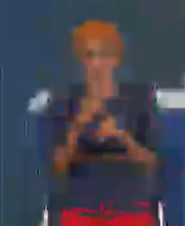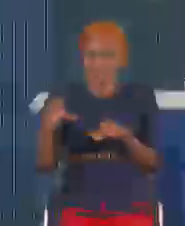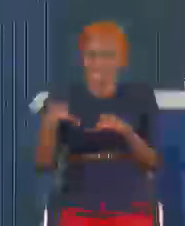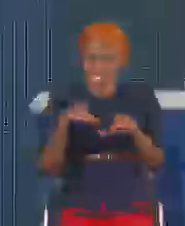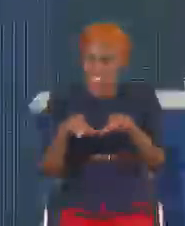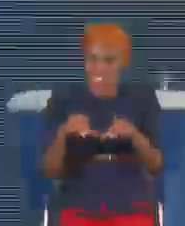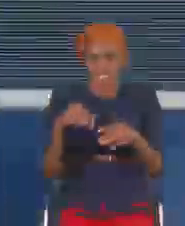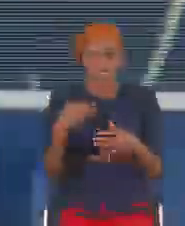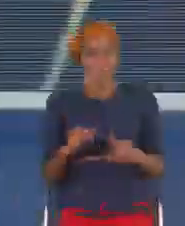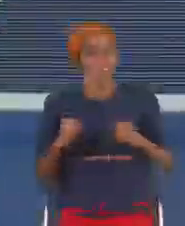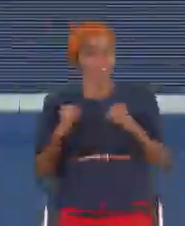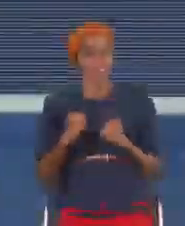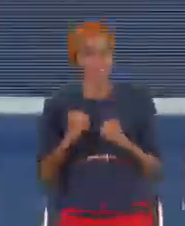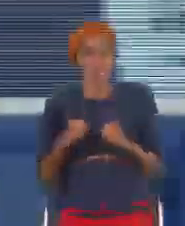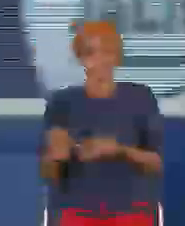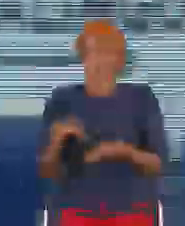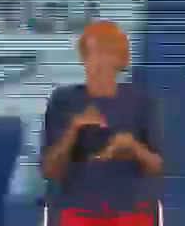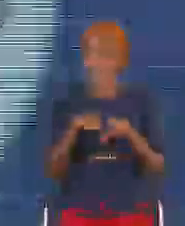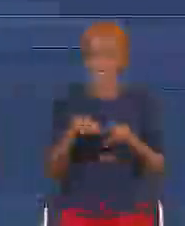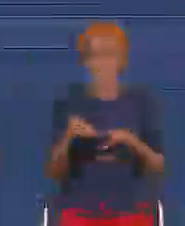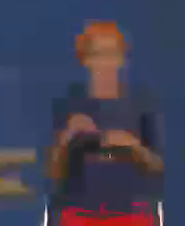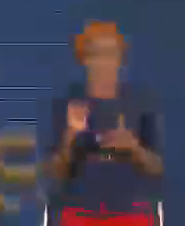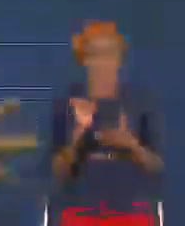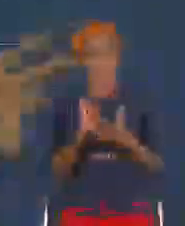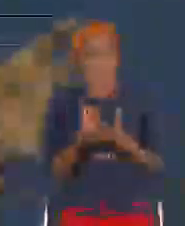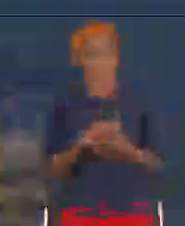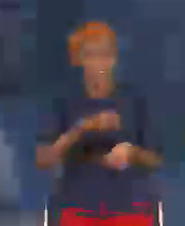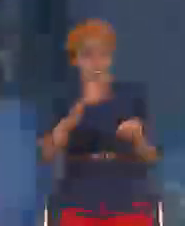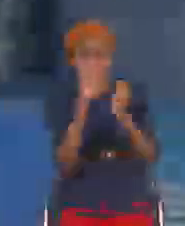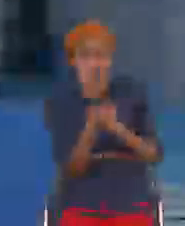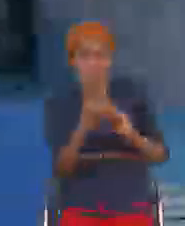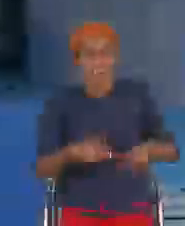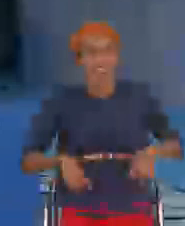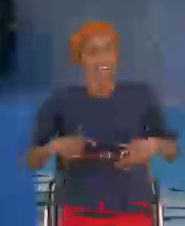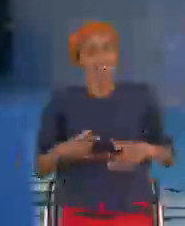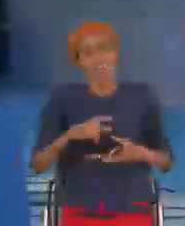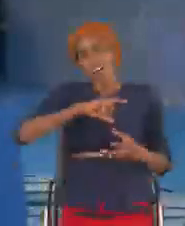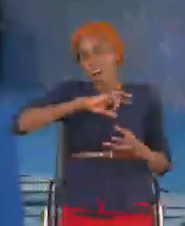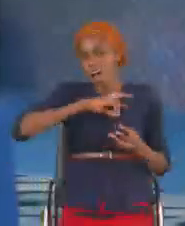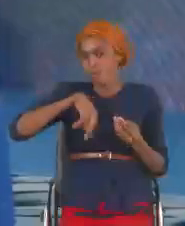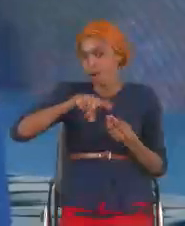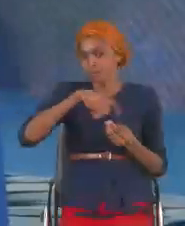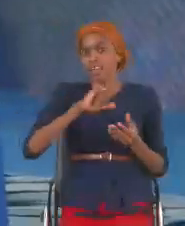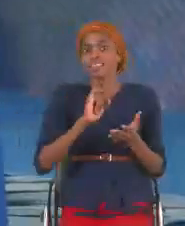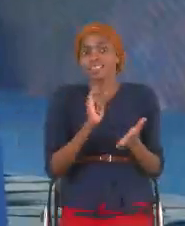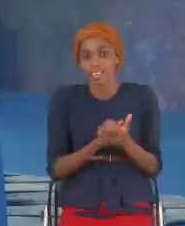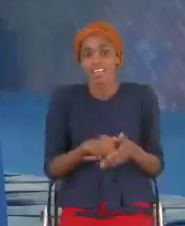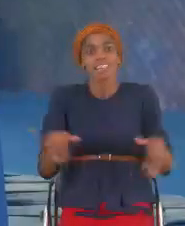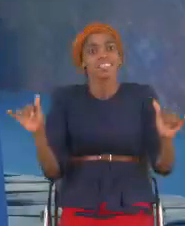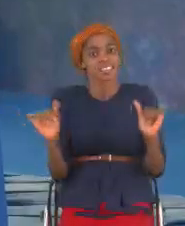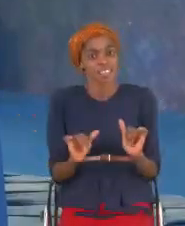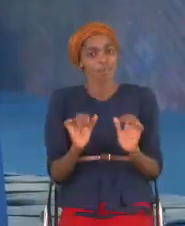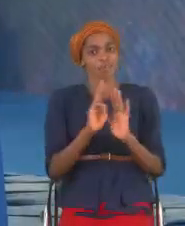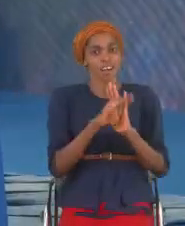action of power. An action that turned their lives around. And in that same hour, in answer